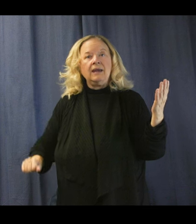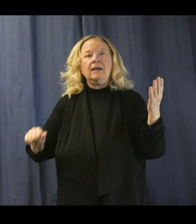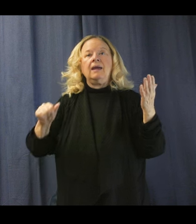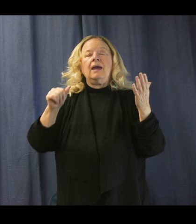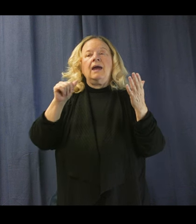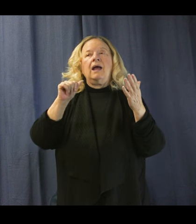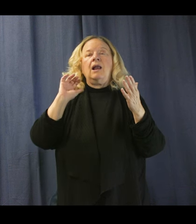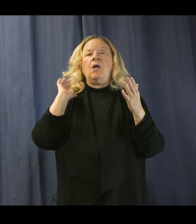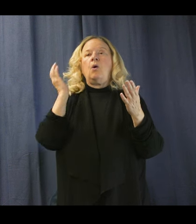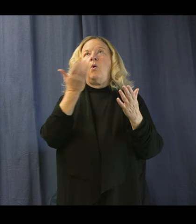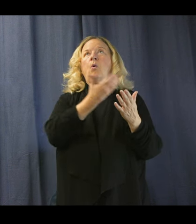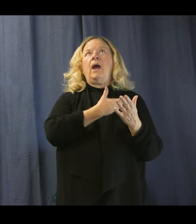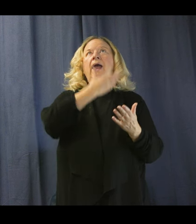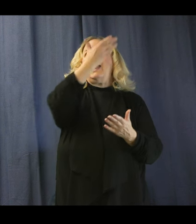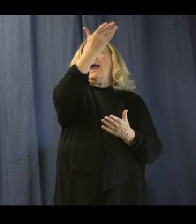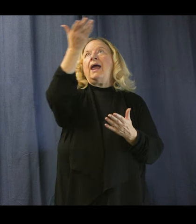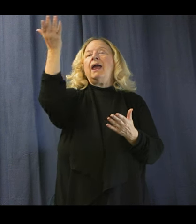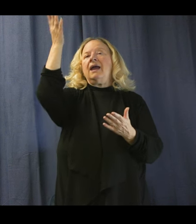Adonai